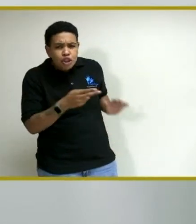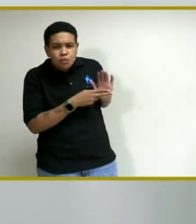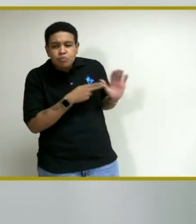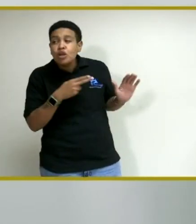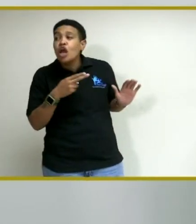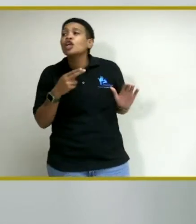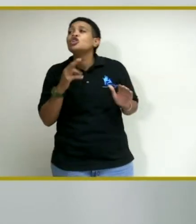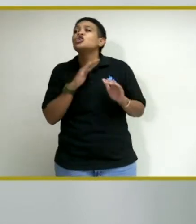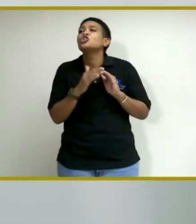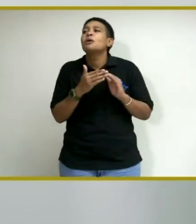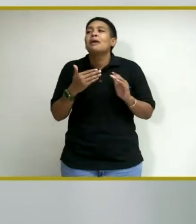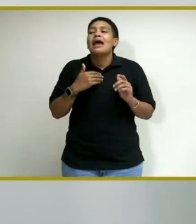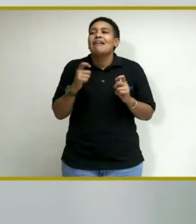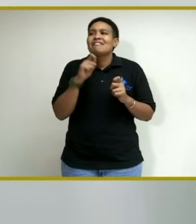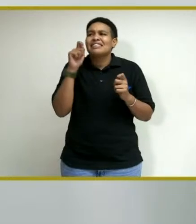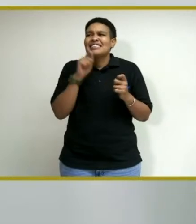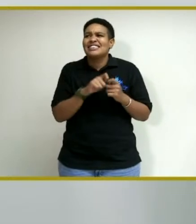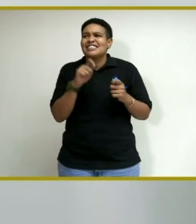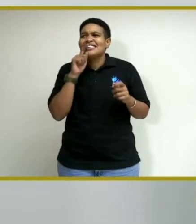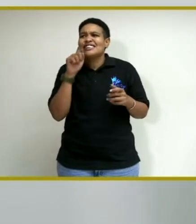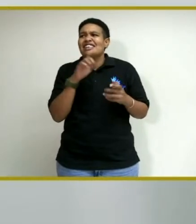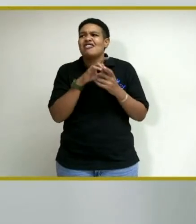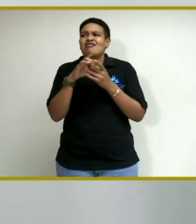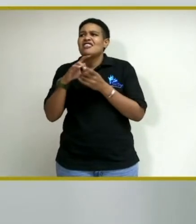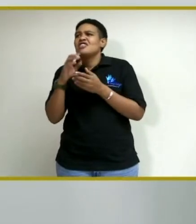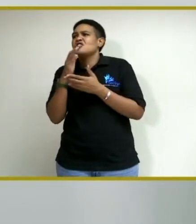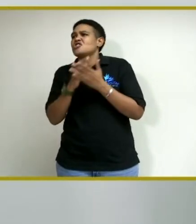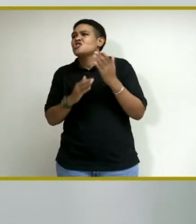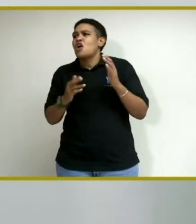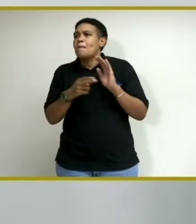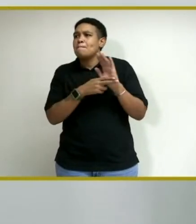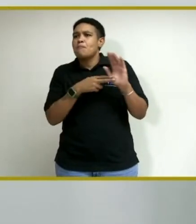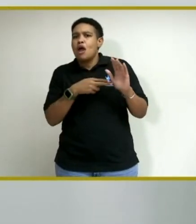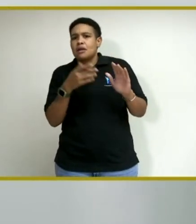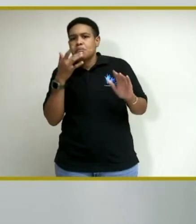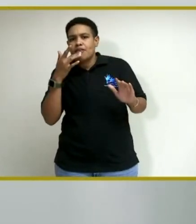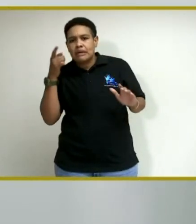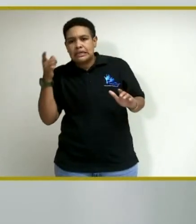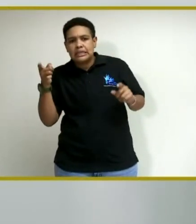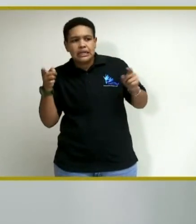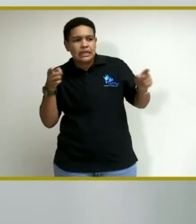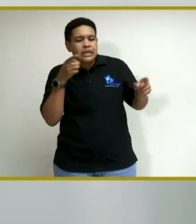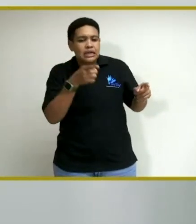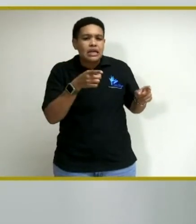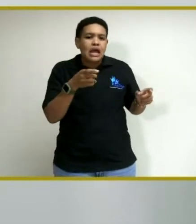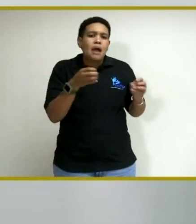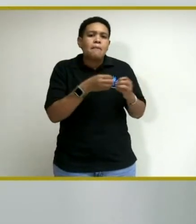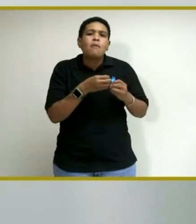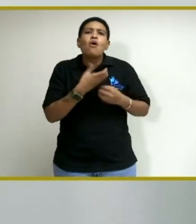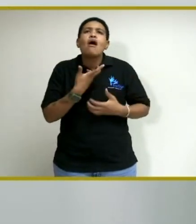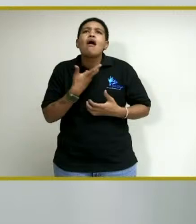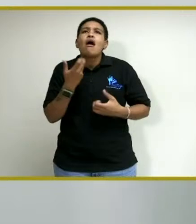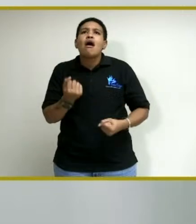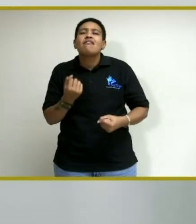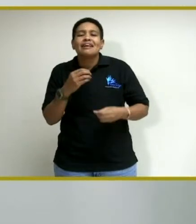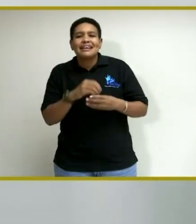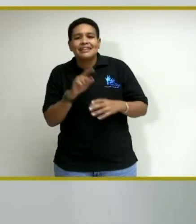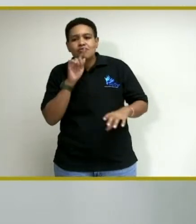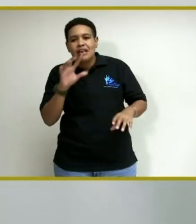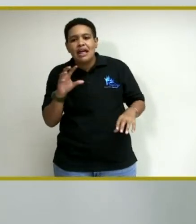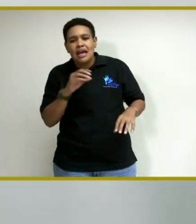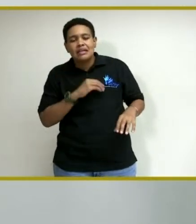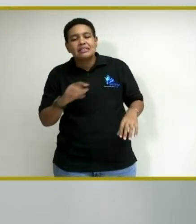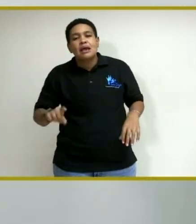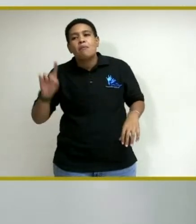Jamaicans have a particular affinity to certain brands and are more confident in taking